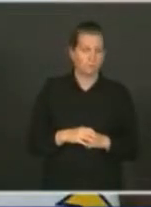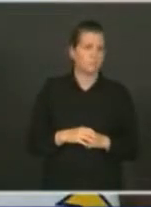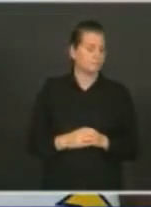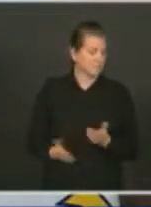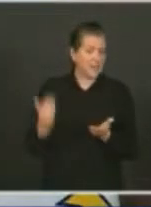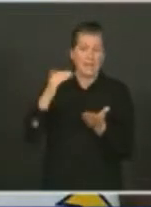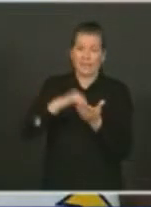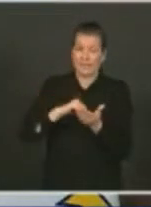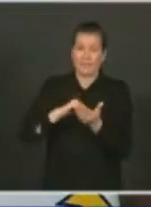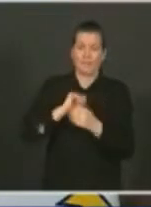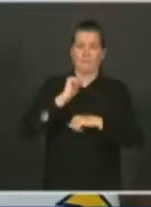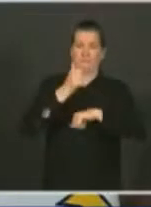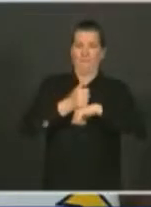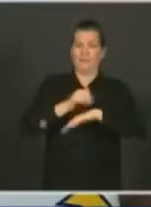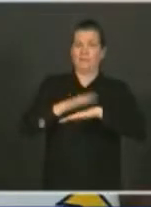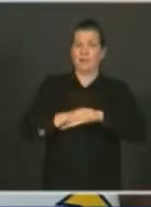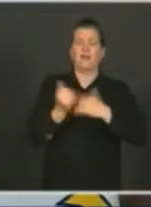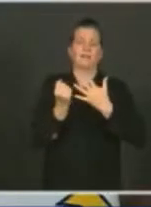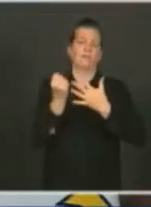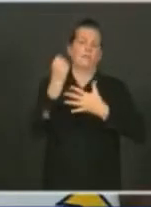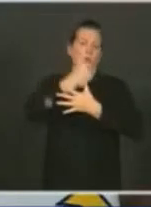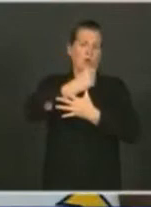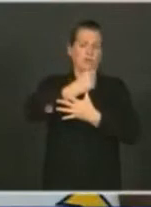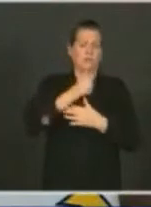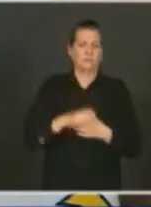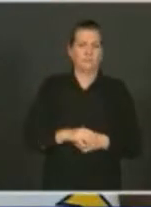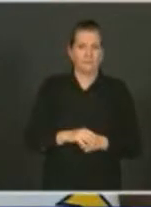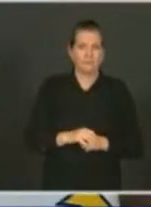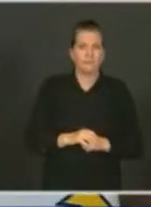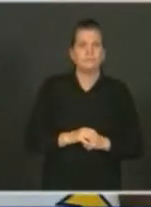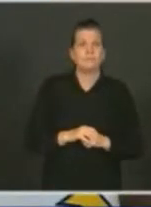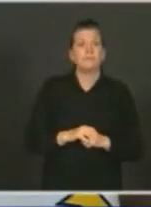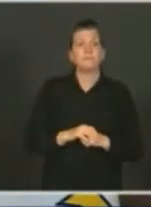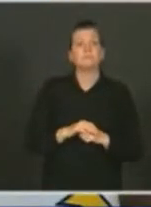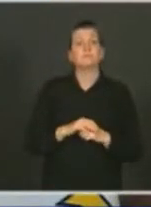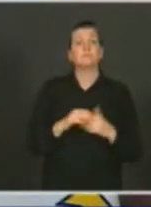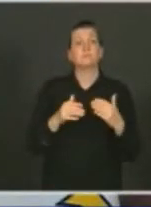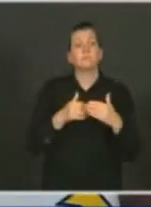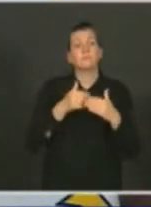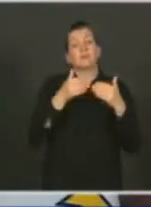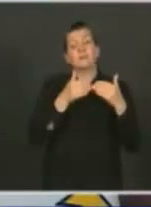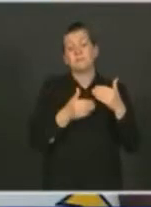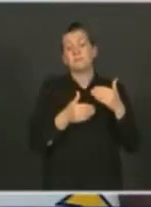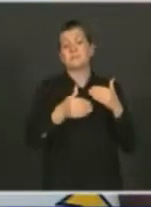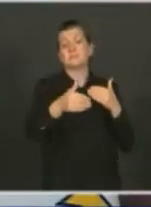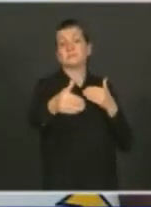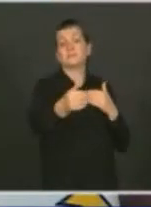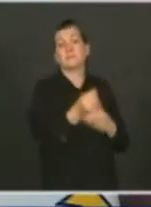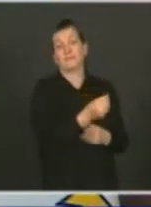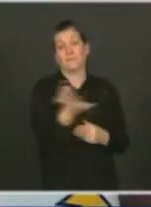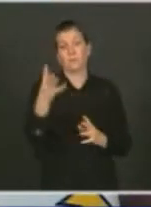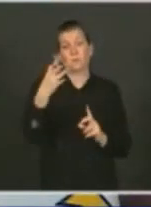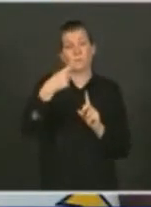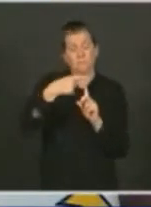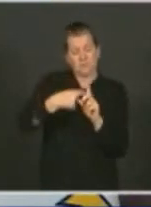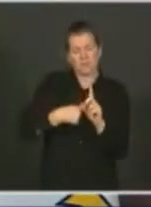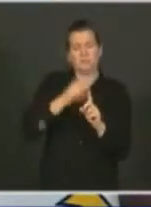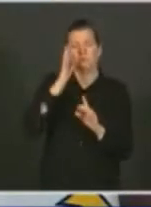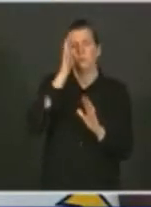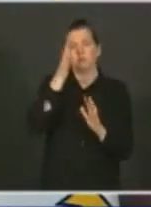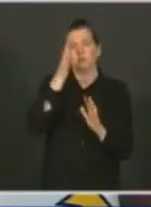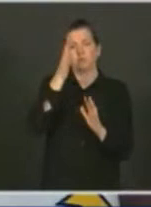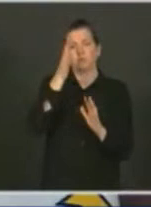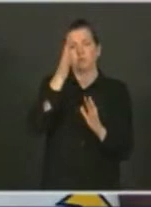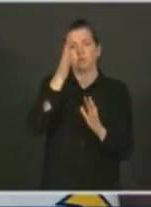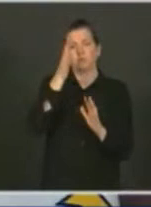These next few months are going to be the toughest of the virus. I've come to that conclusion. We thought